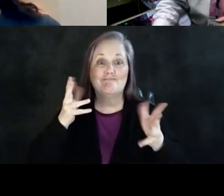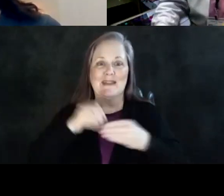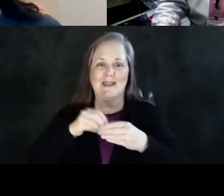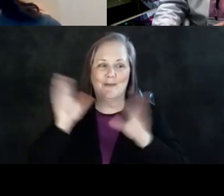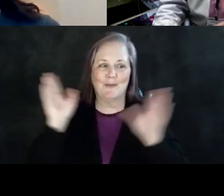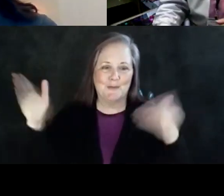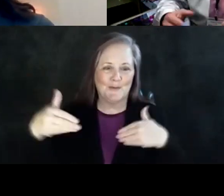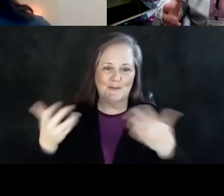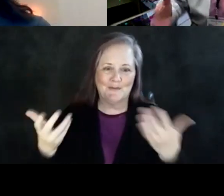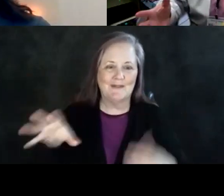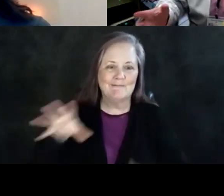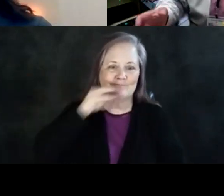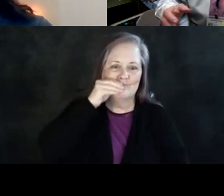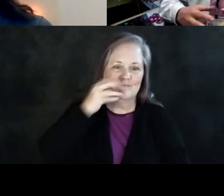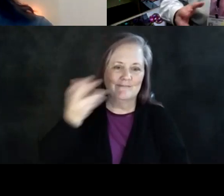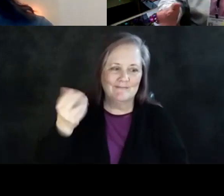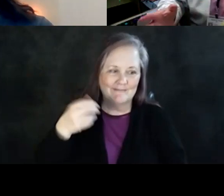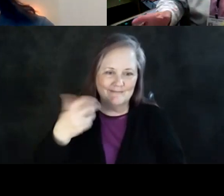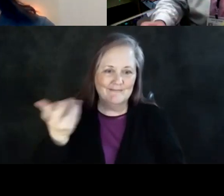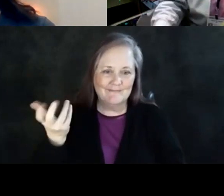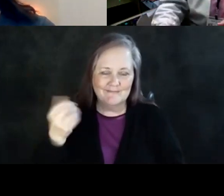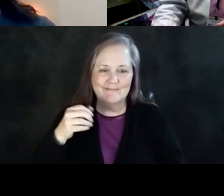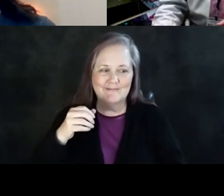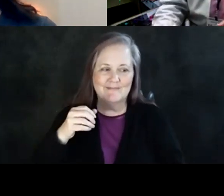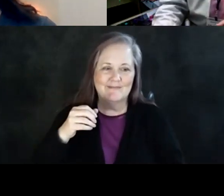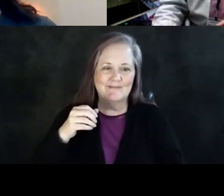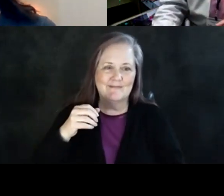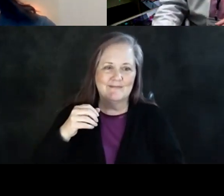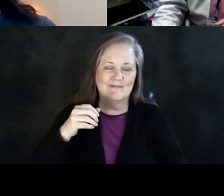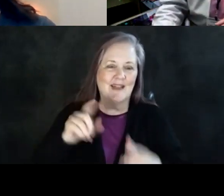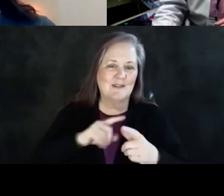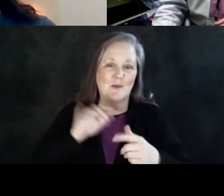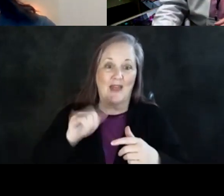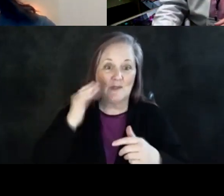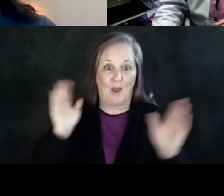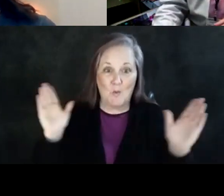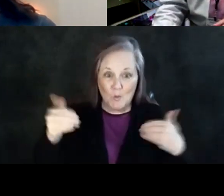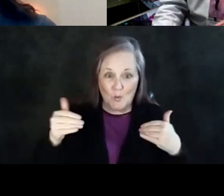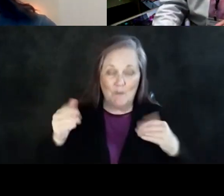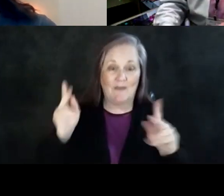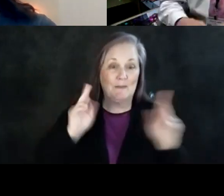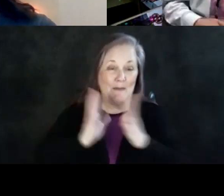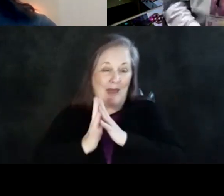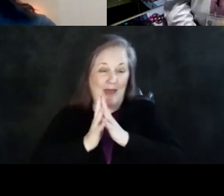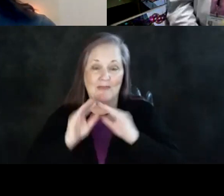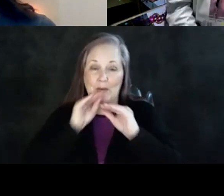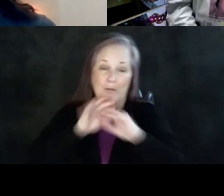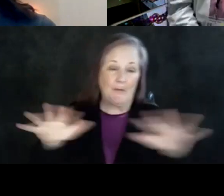you end up getting these cluster super spreading events.